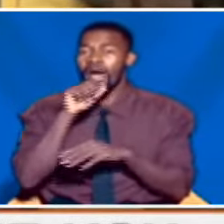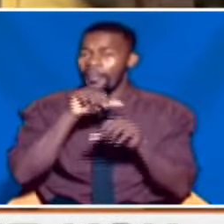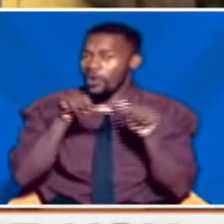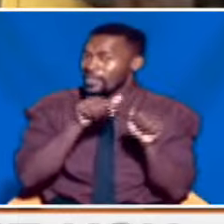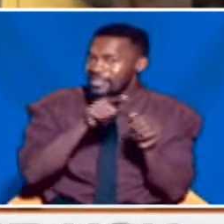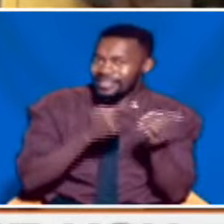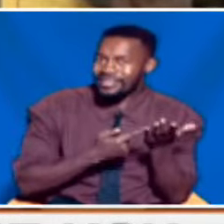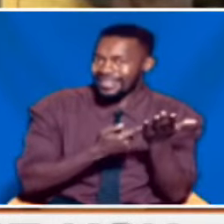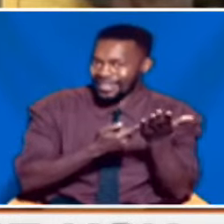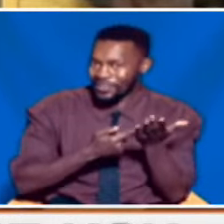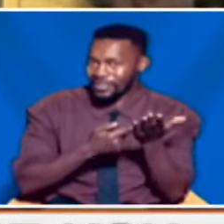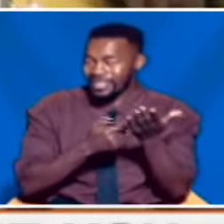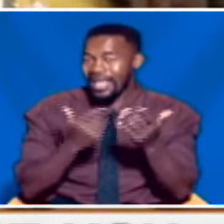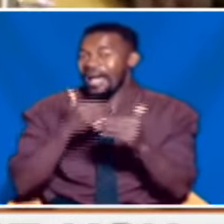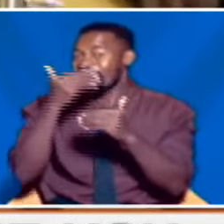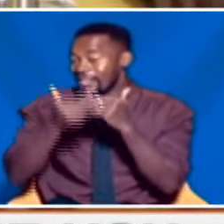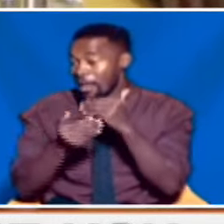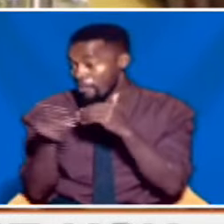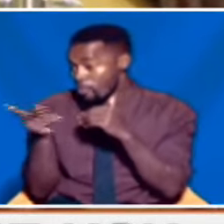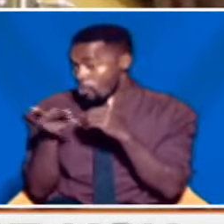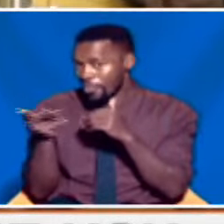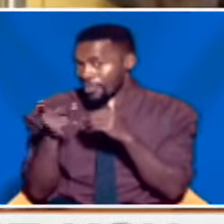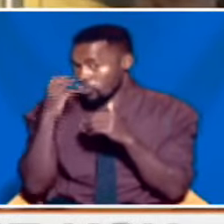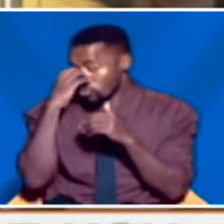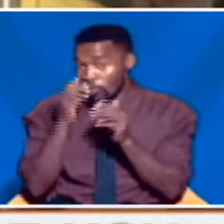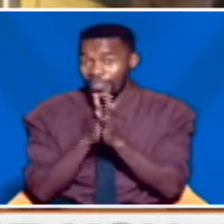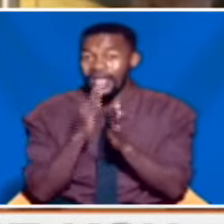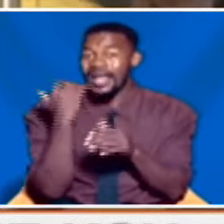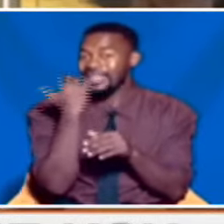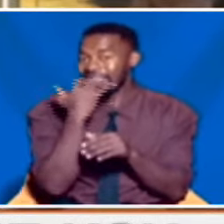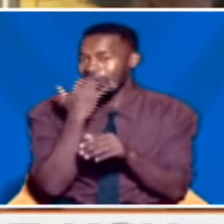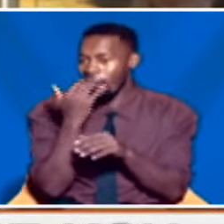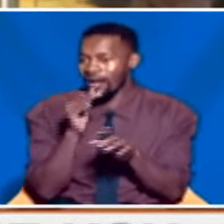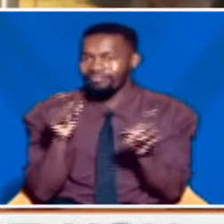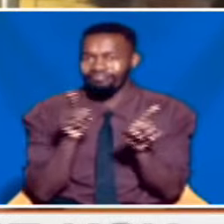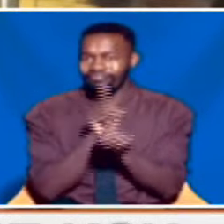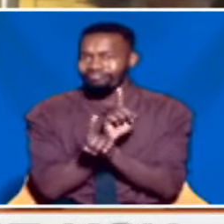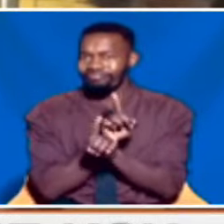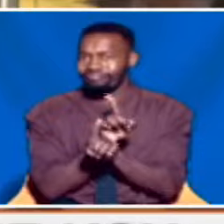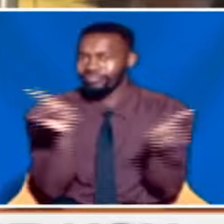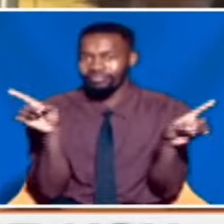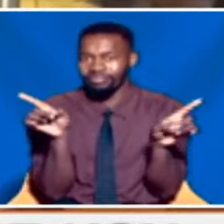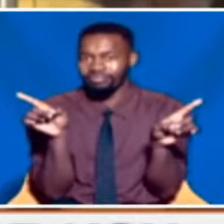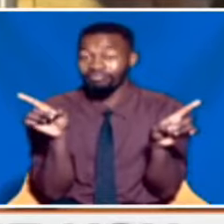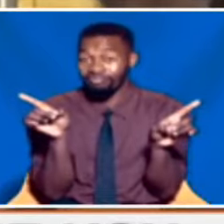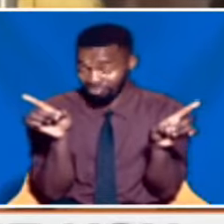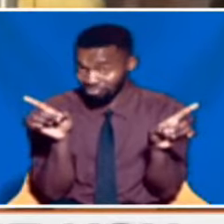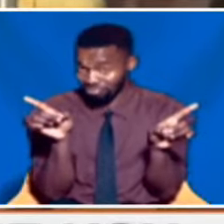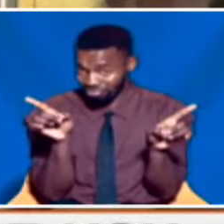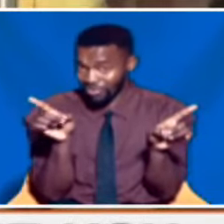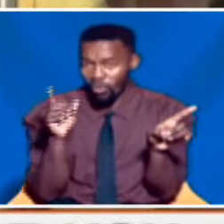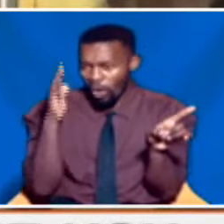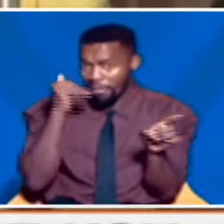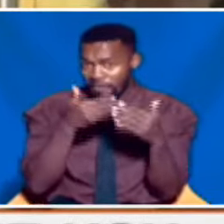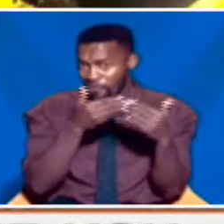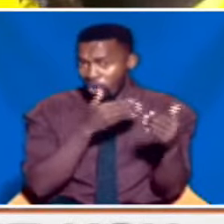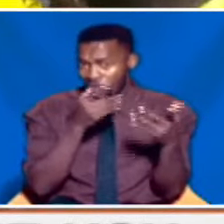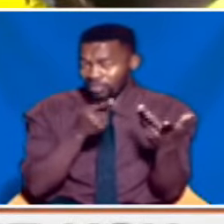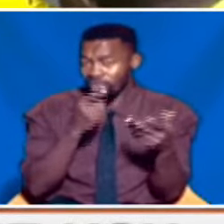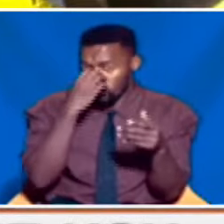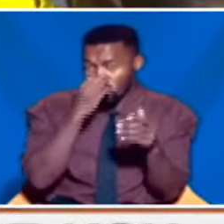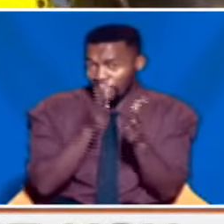at crossroads after the two, Ruto and Gachagua, fiercely opposed the Building Bridges initiative